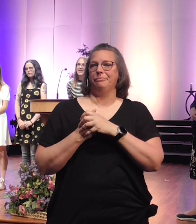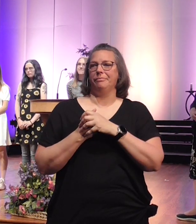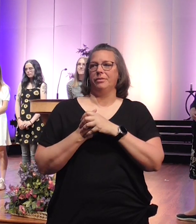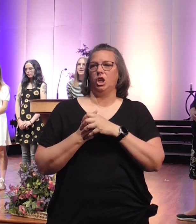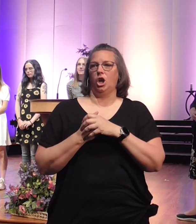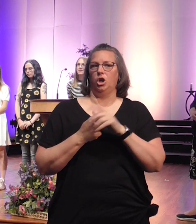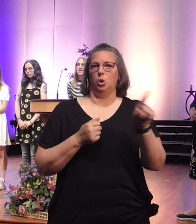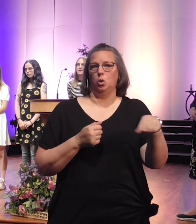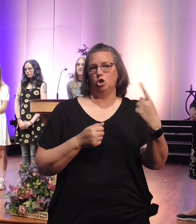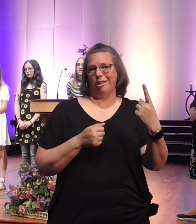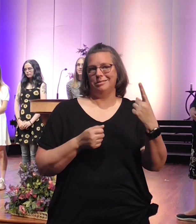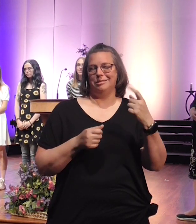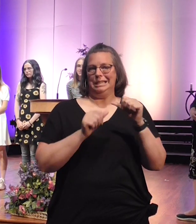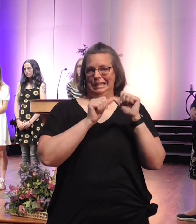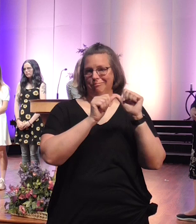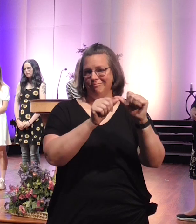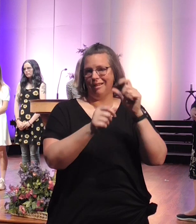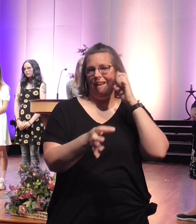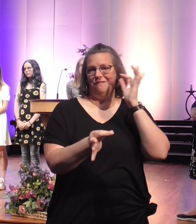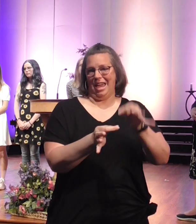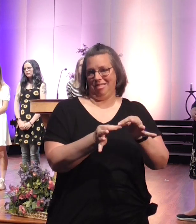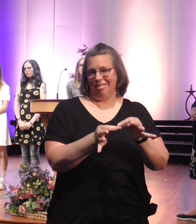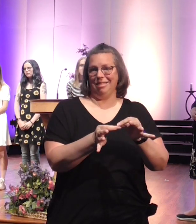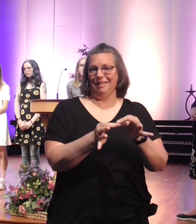just need to have faith that